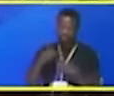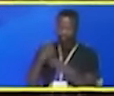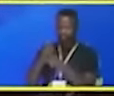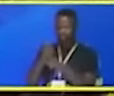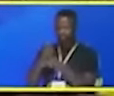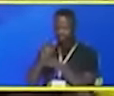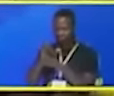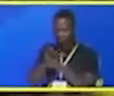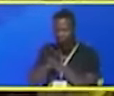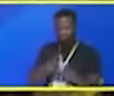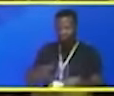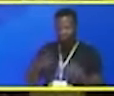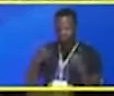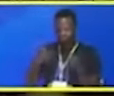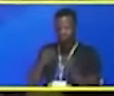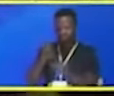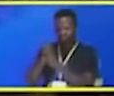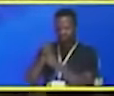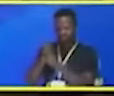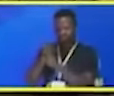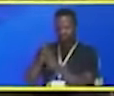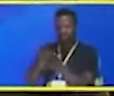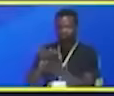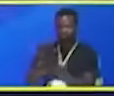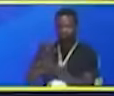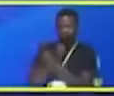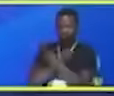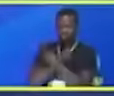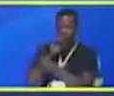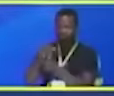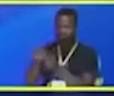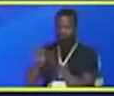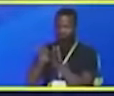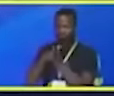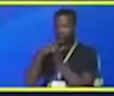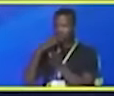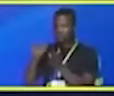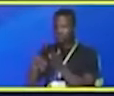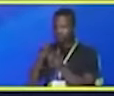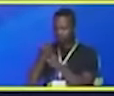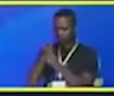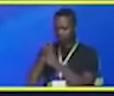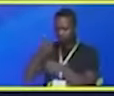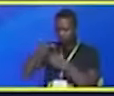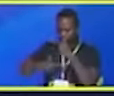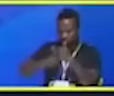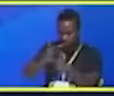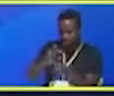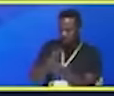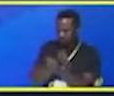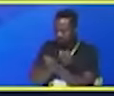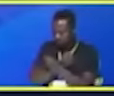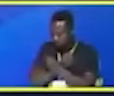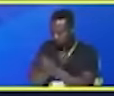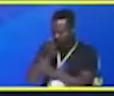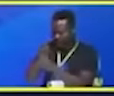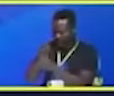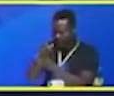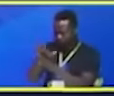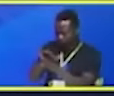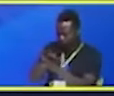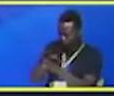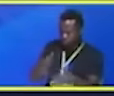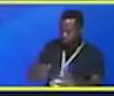to anger and he's rich in love. Did you hear that? The Lord is gracious and compassionate. He's slow